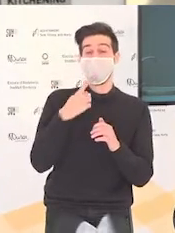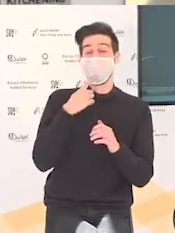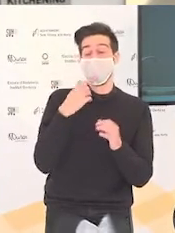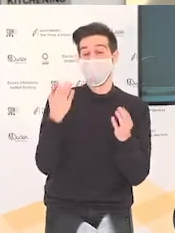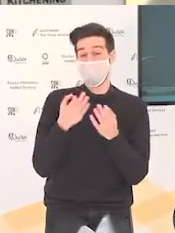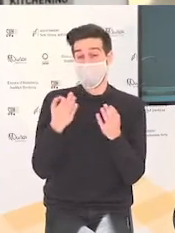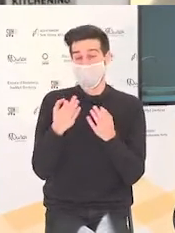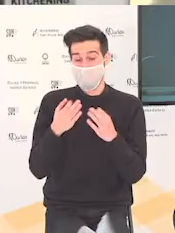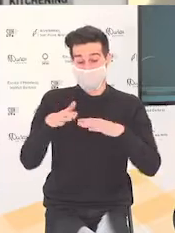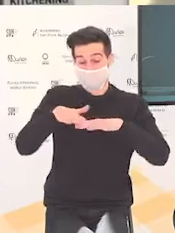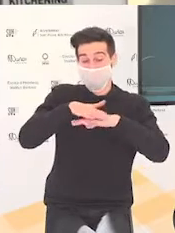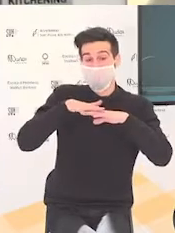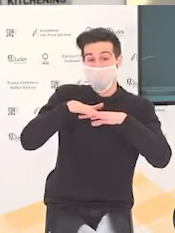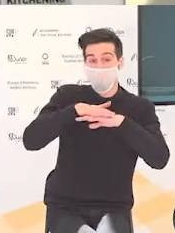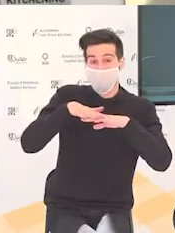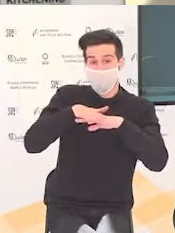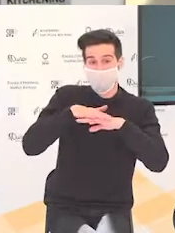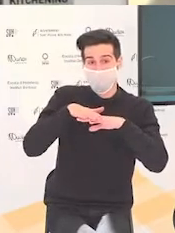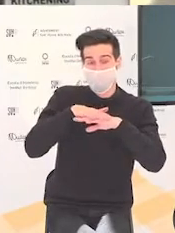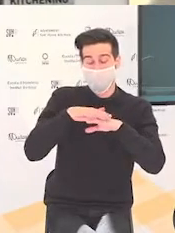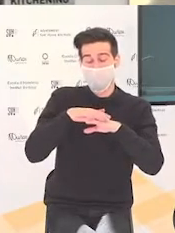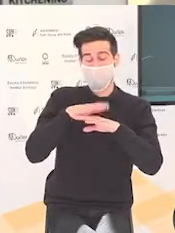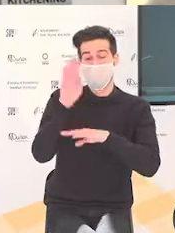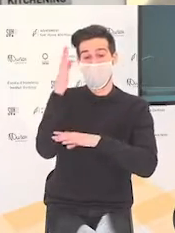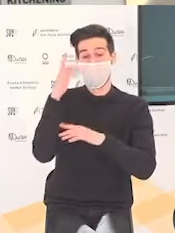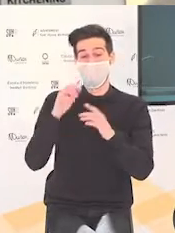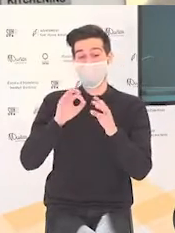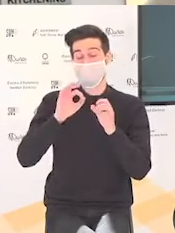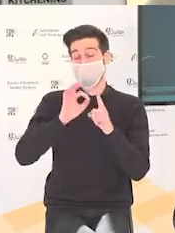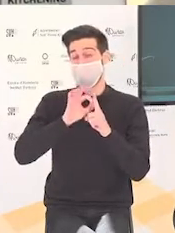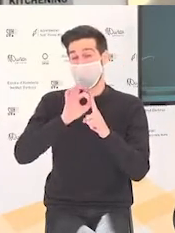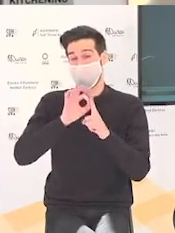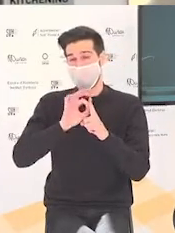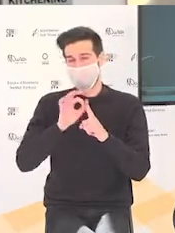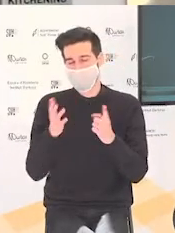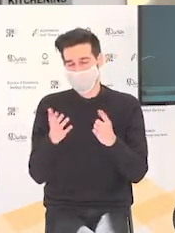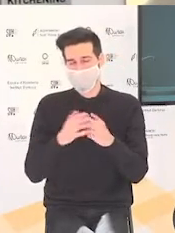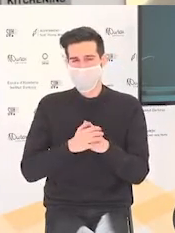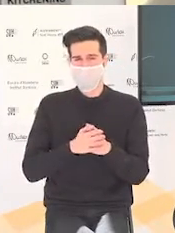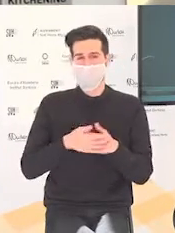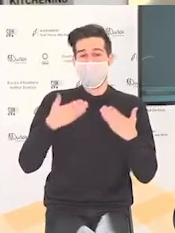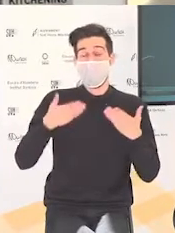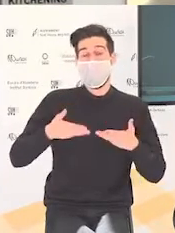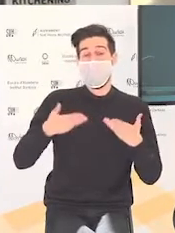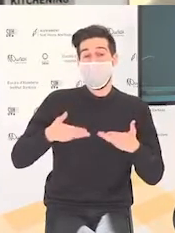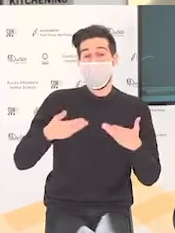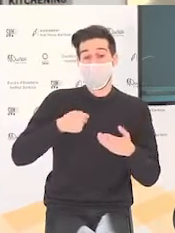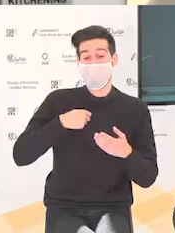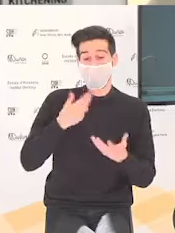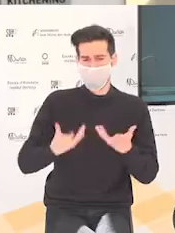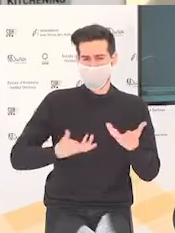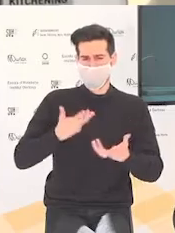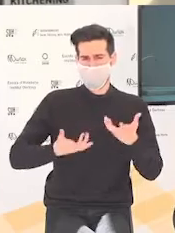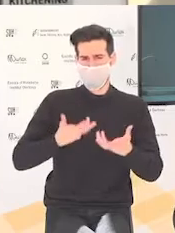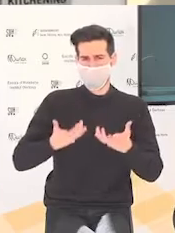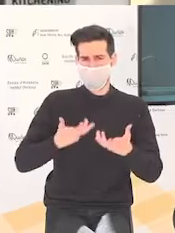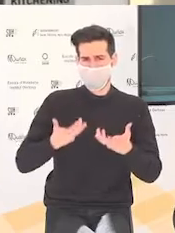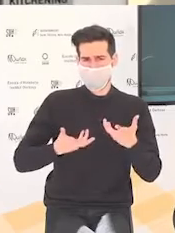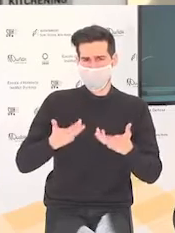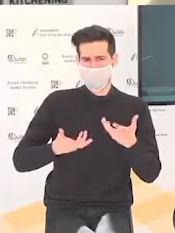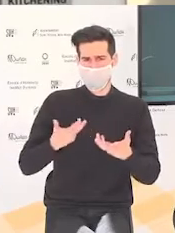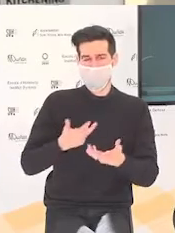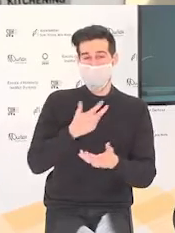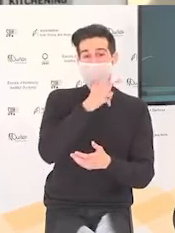I'm now going to heat to 85 degrees. 85? 85. Ahora lo voy a calentar hasta los 85 grados.